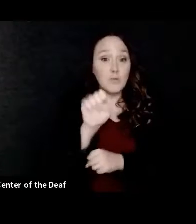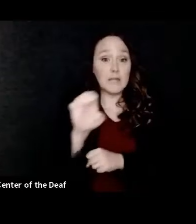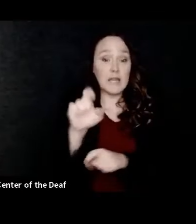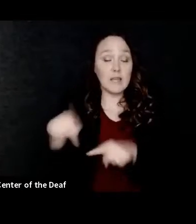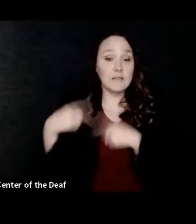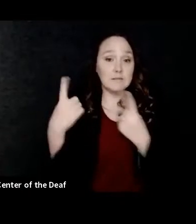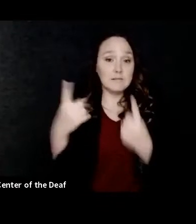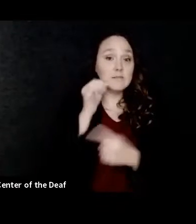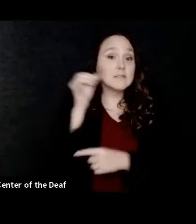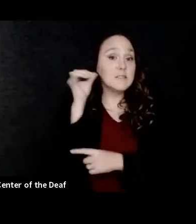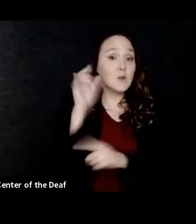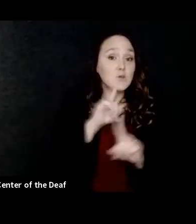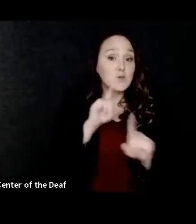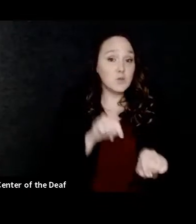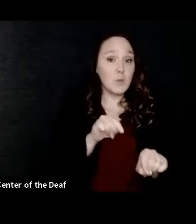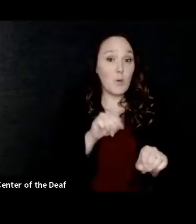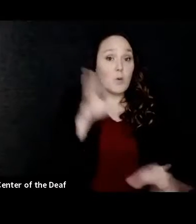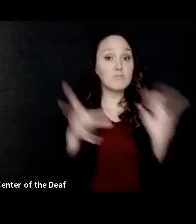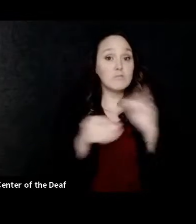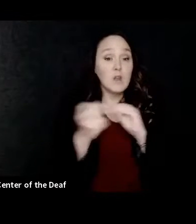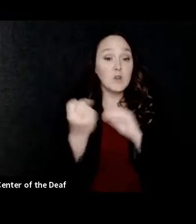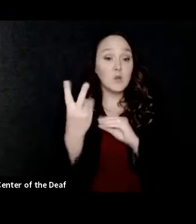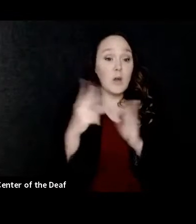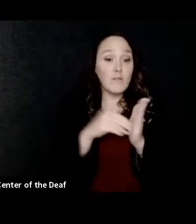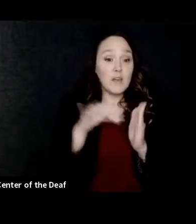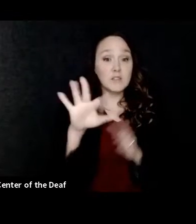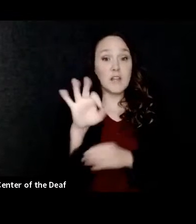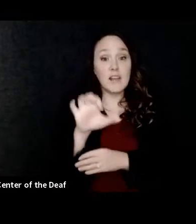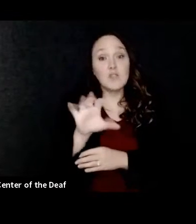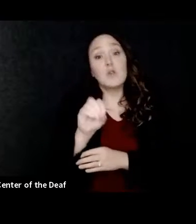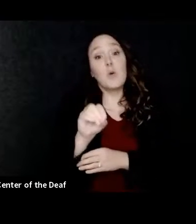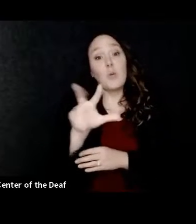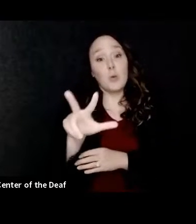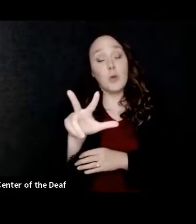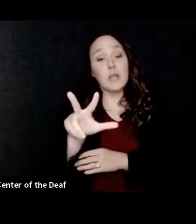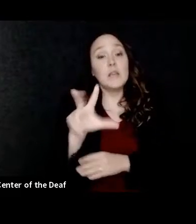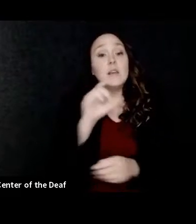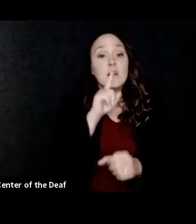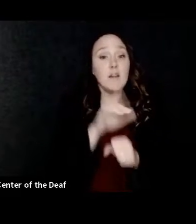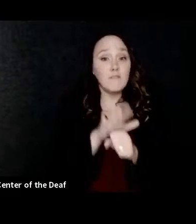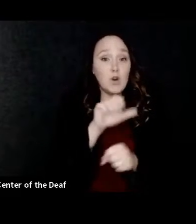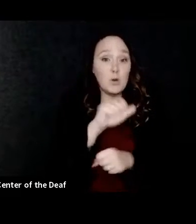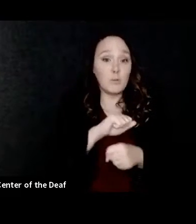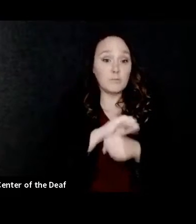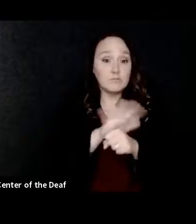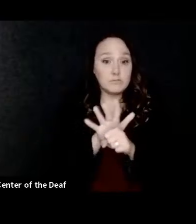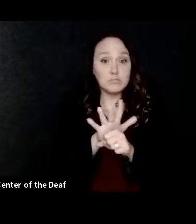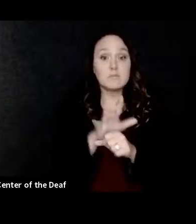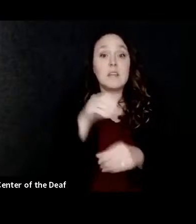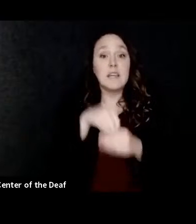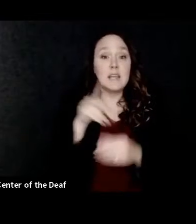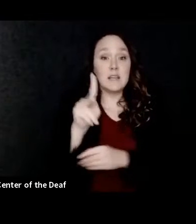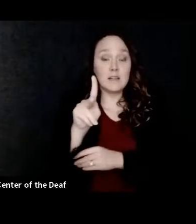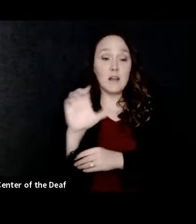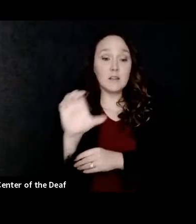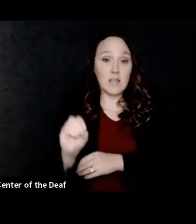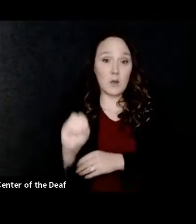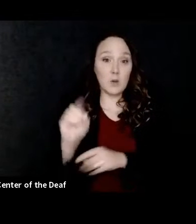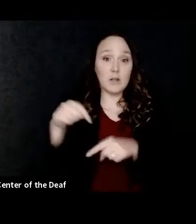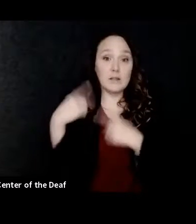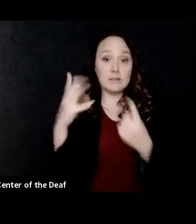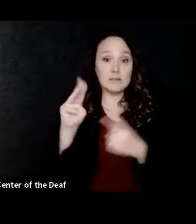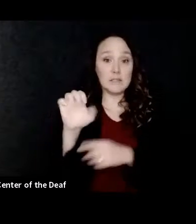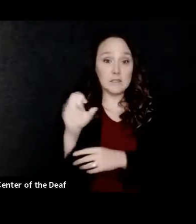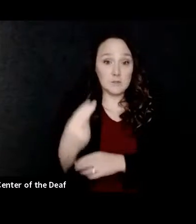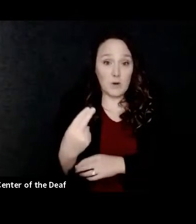yesterday's report, giving us 12,903 confirmed cases of COVID-19 in Knox County since March. Additionally,